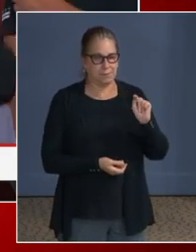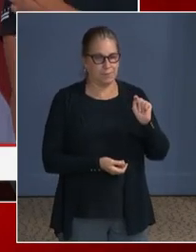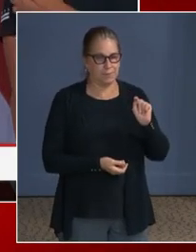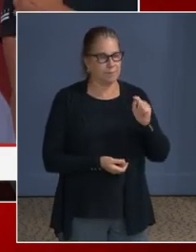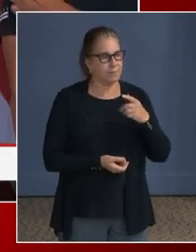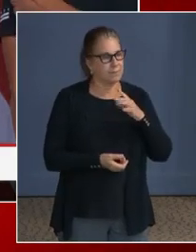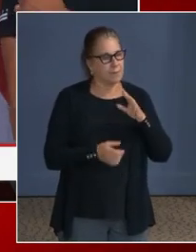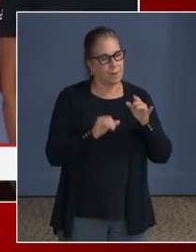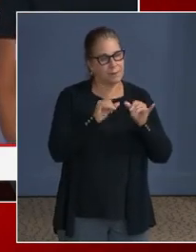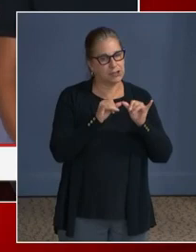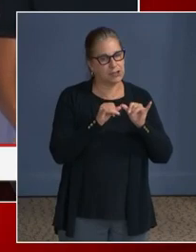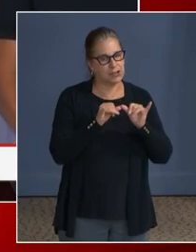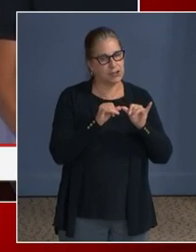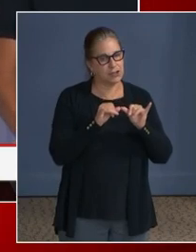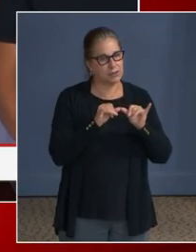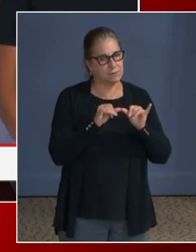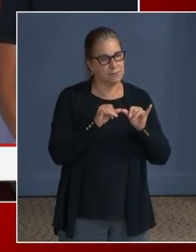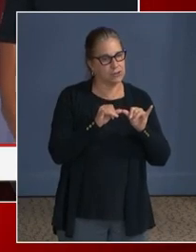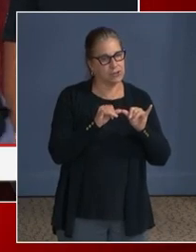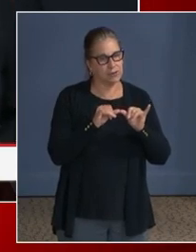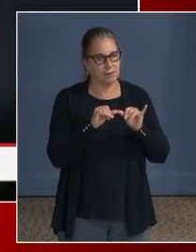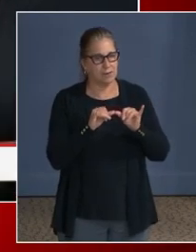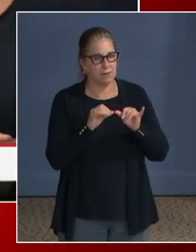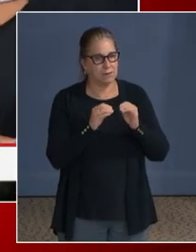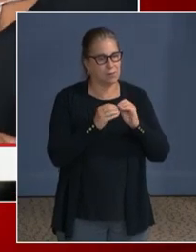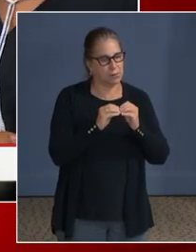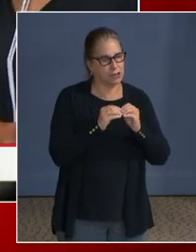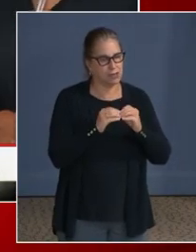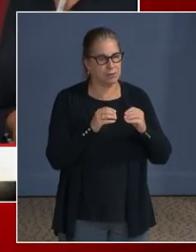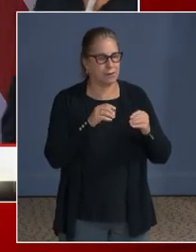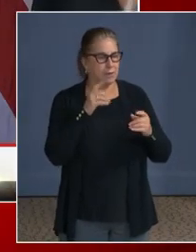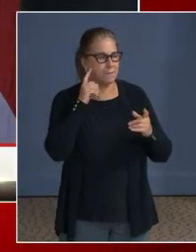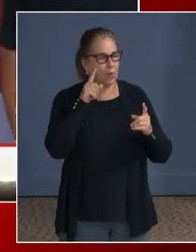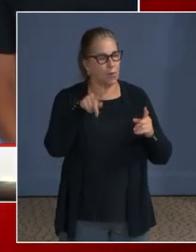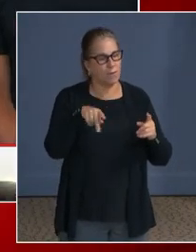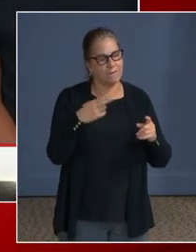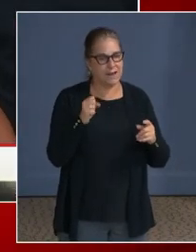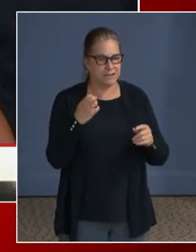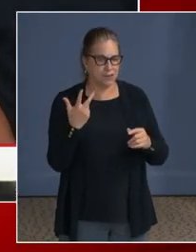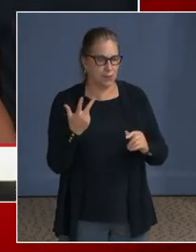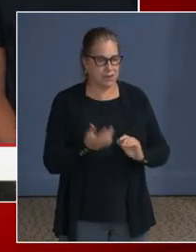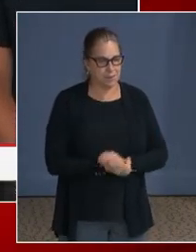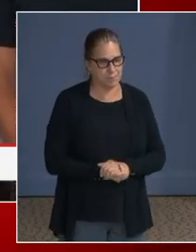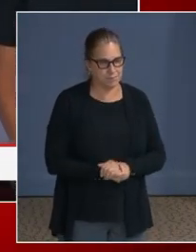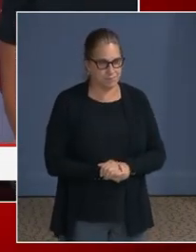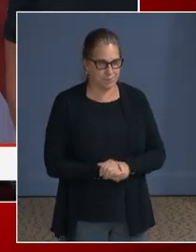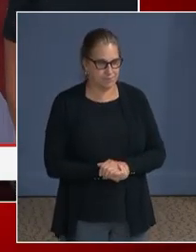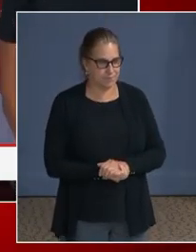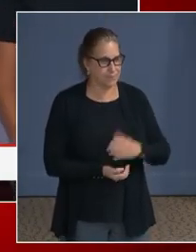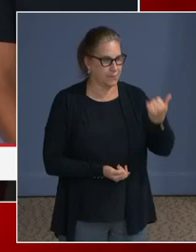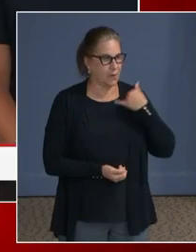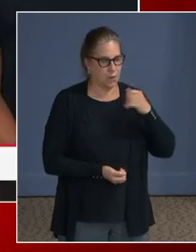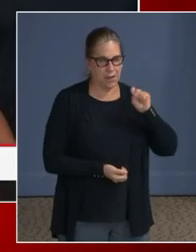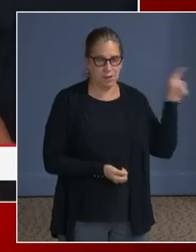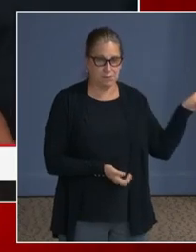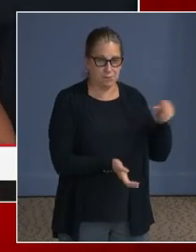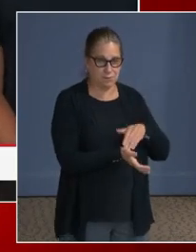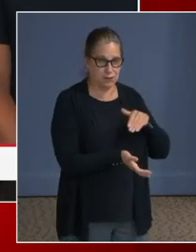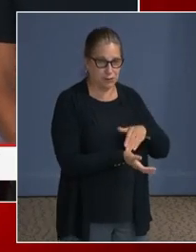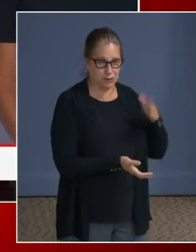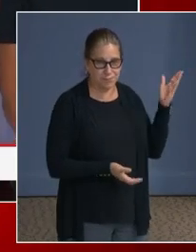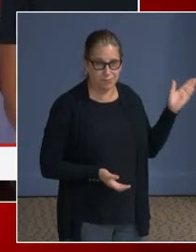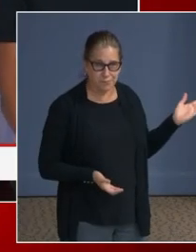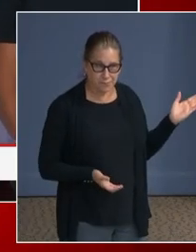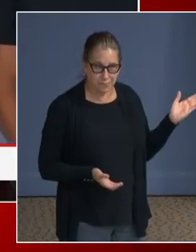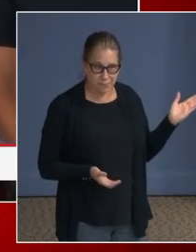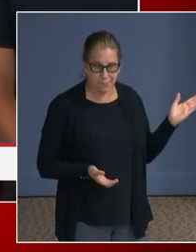to phase 3. If Dr. Nesbitt could explain that. Yes. And then Dr. Nesbitt, I also have just kind of I mean, maybe I have not been, I'm sure, paying